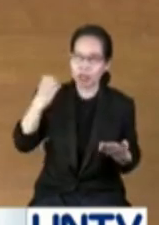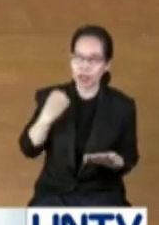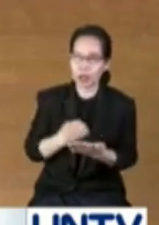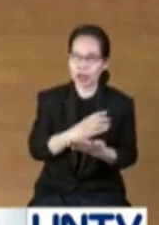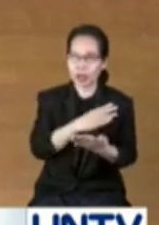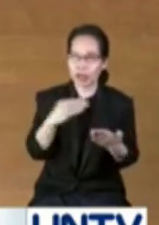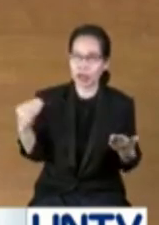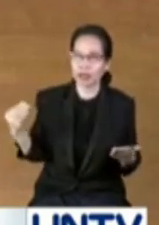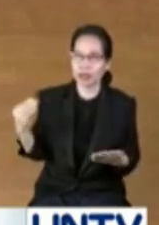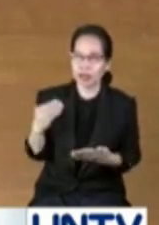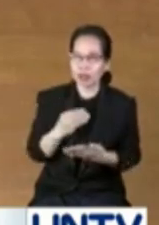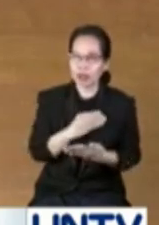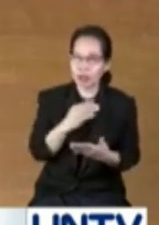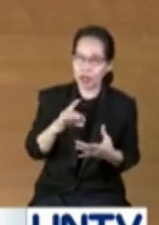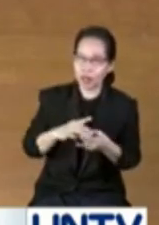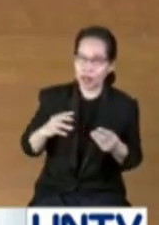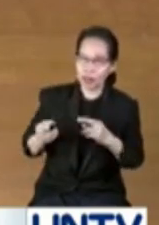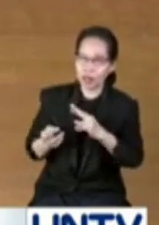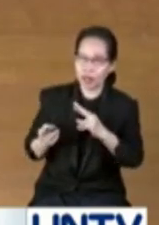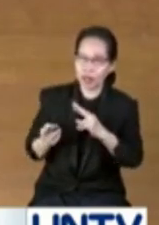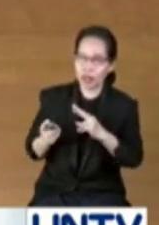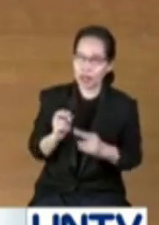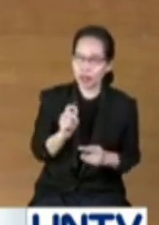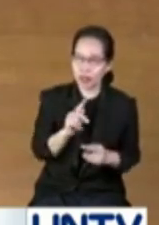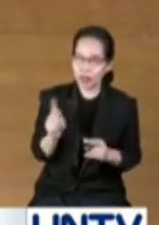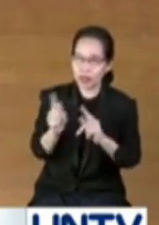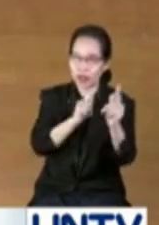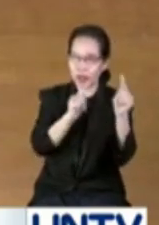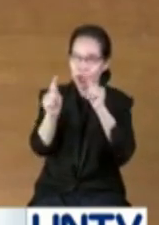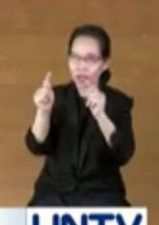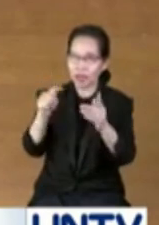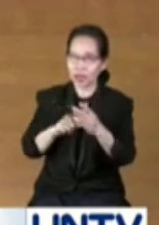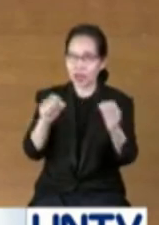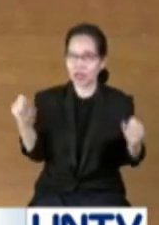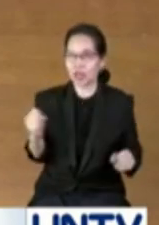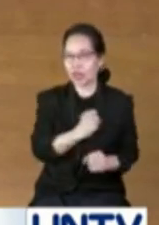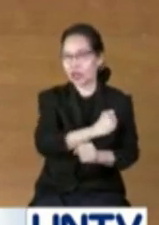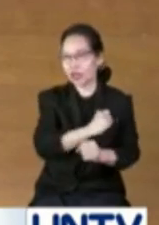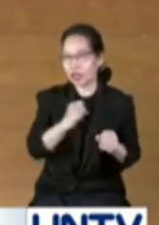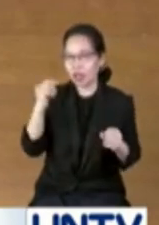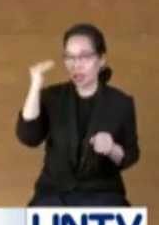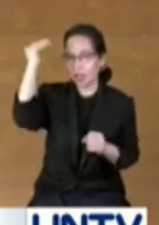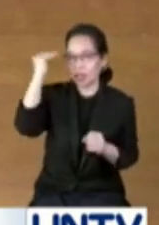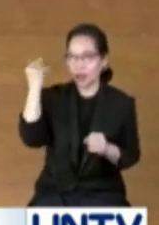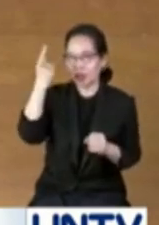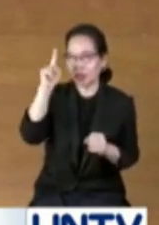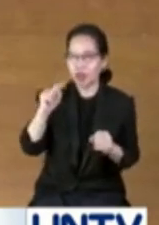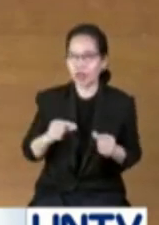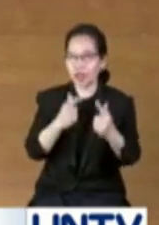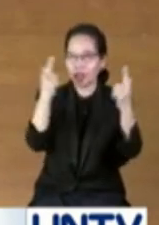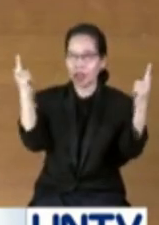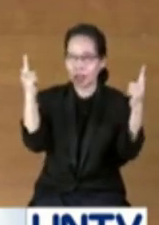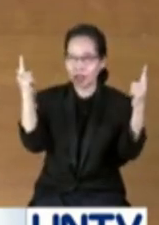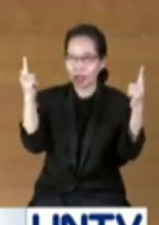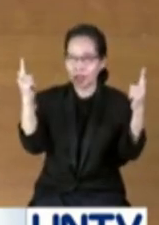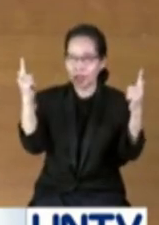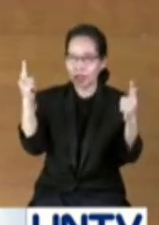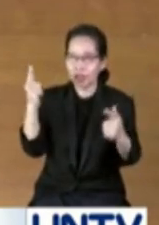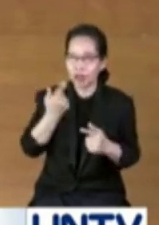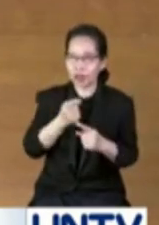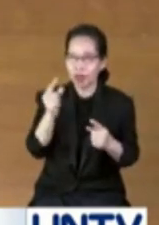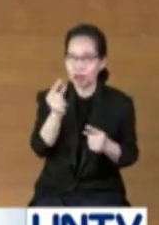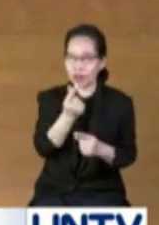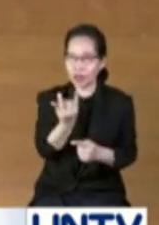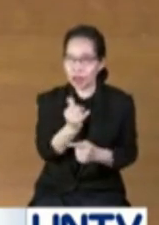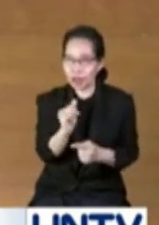of revenge travel, this sector is headed for a great rebound. From January to June this